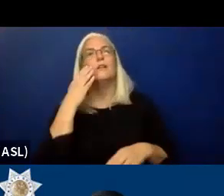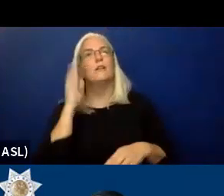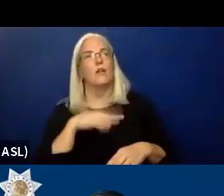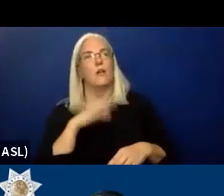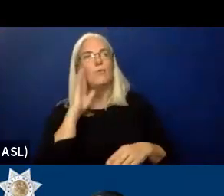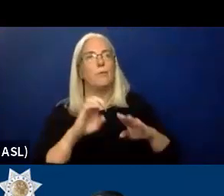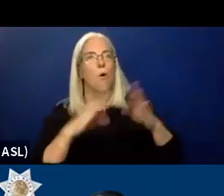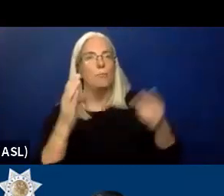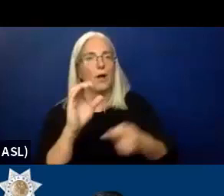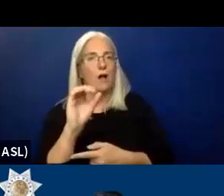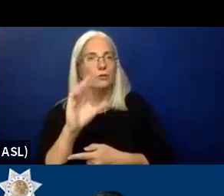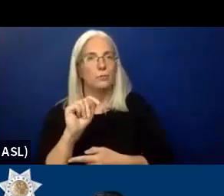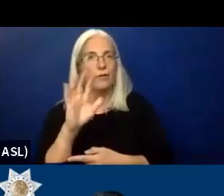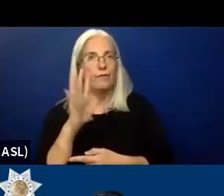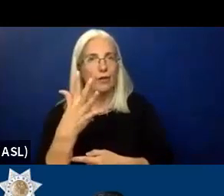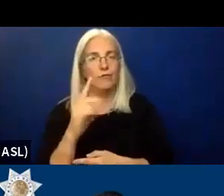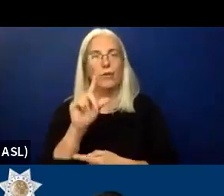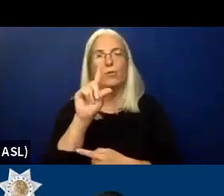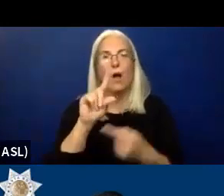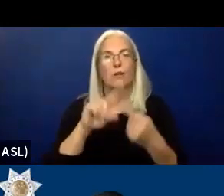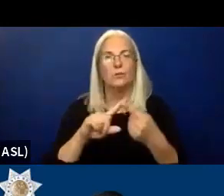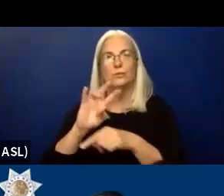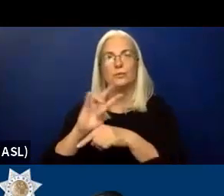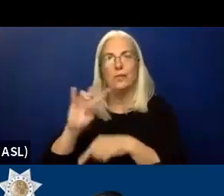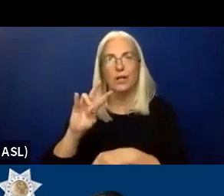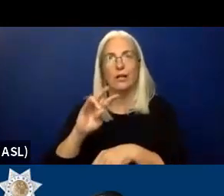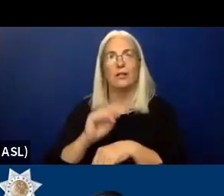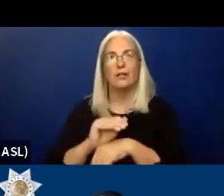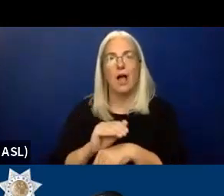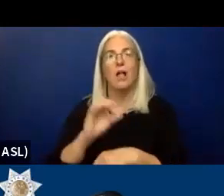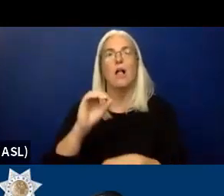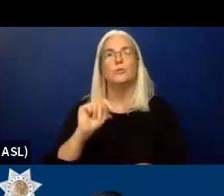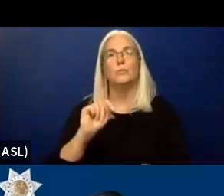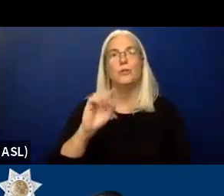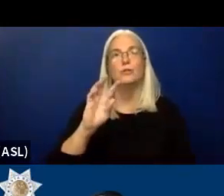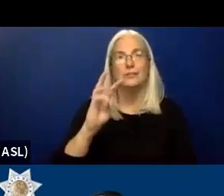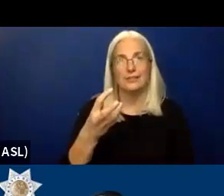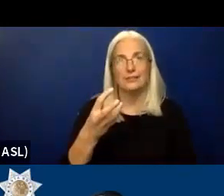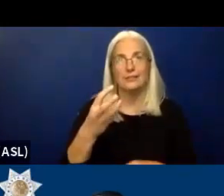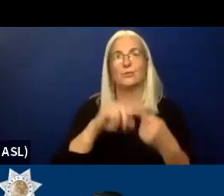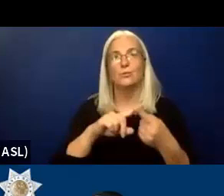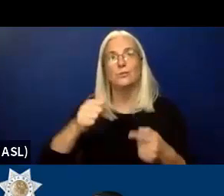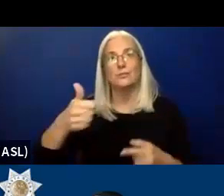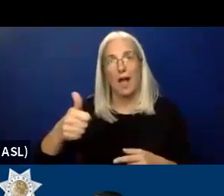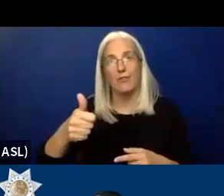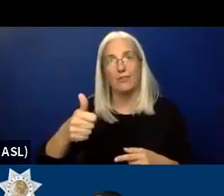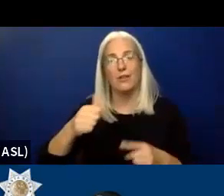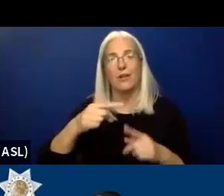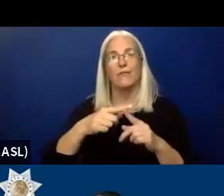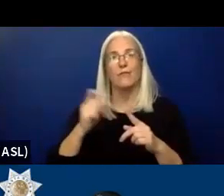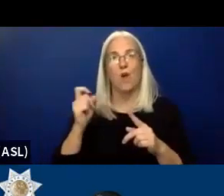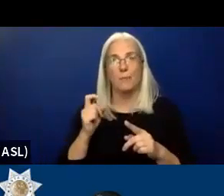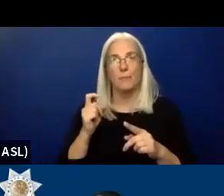6th through the 10th from 10 a.m. to 7 p.m. Great. Thank you. Thank you for clarifying. Thank you,